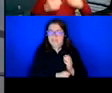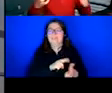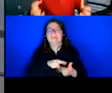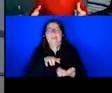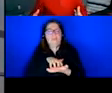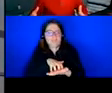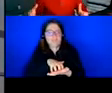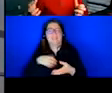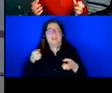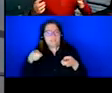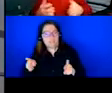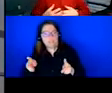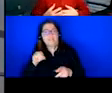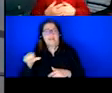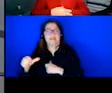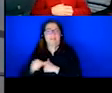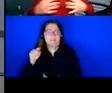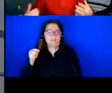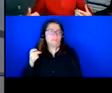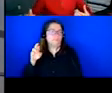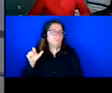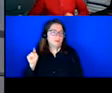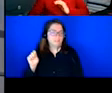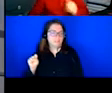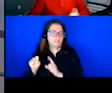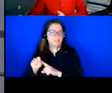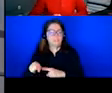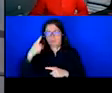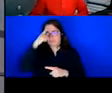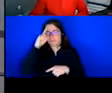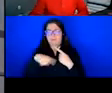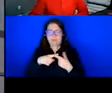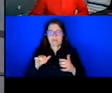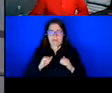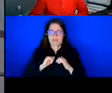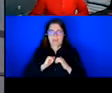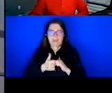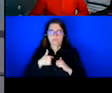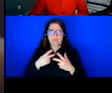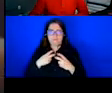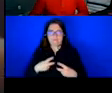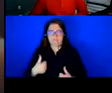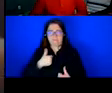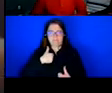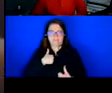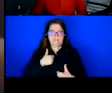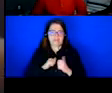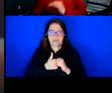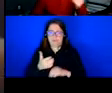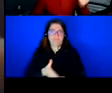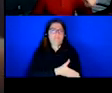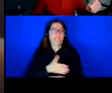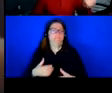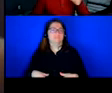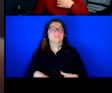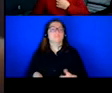well. So it's a good to kind of think about for yourself, how do I do this for myself and where I'm kind of building on that. So the first one is strengths. So